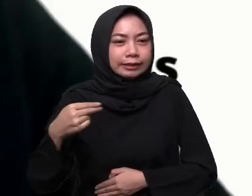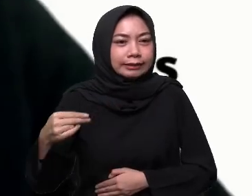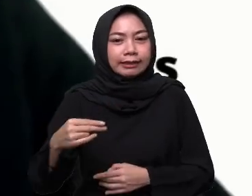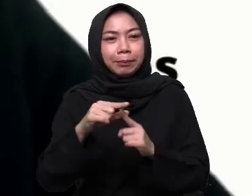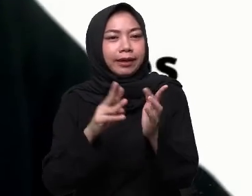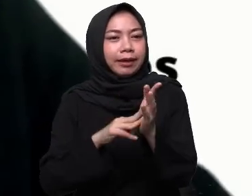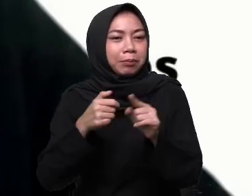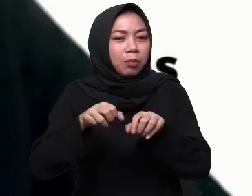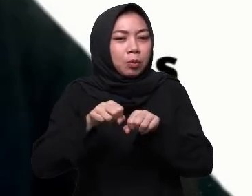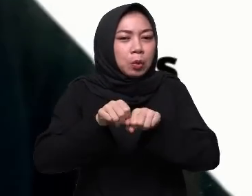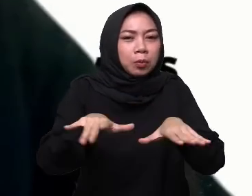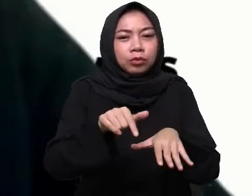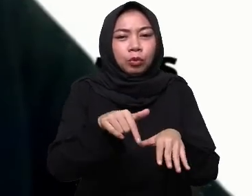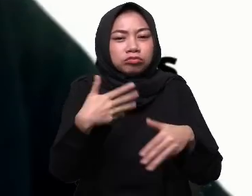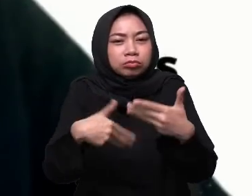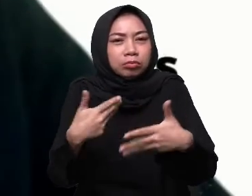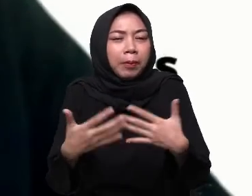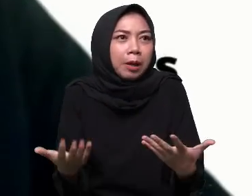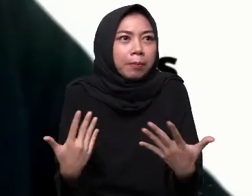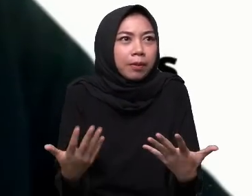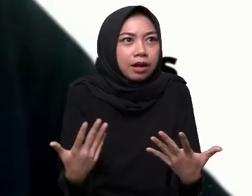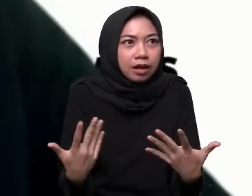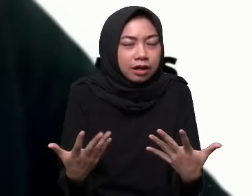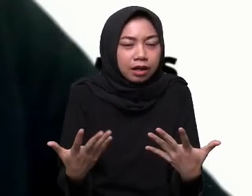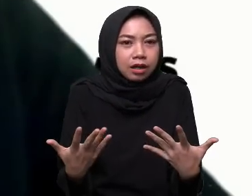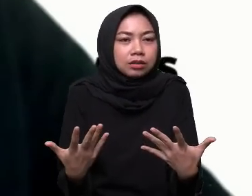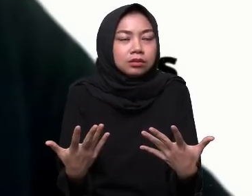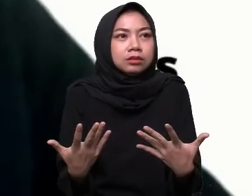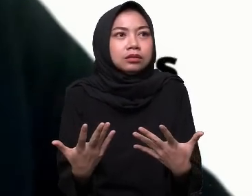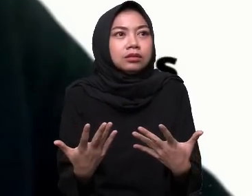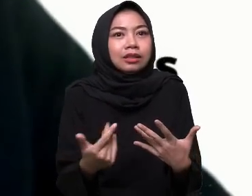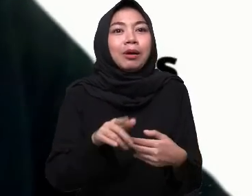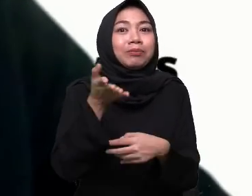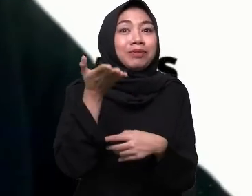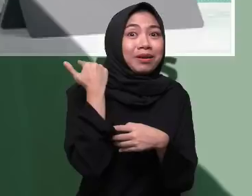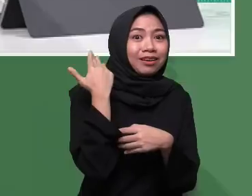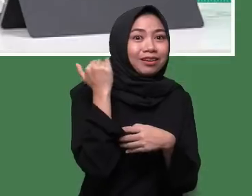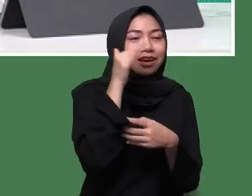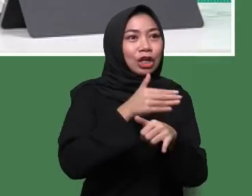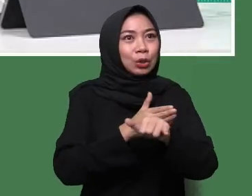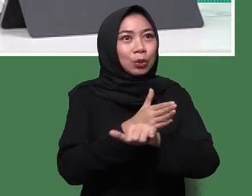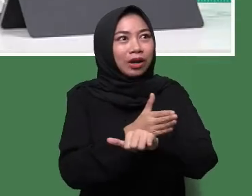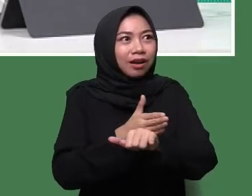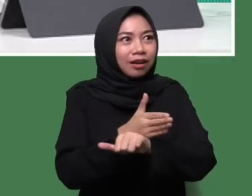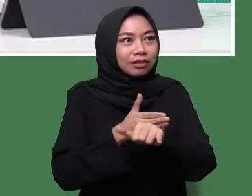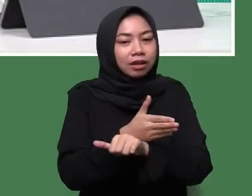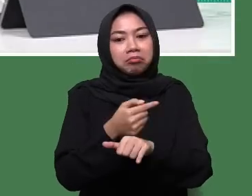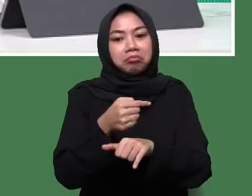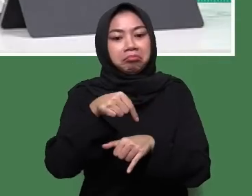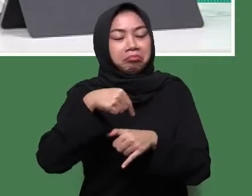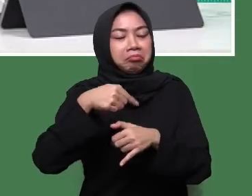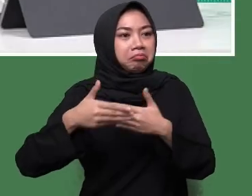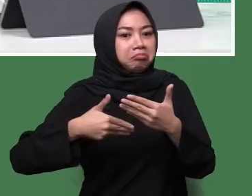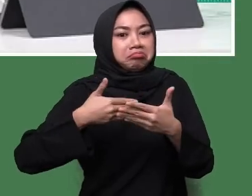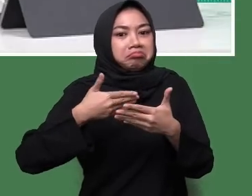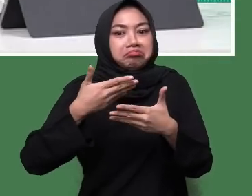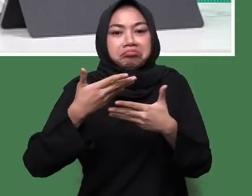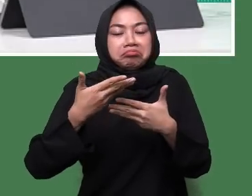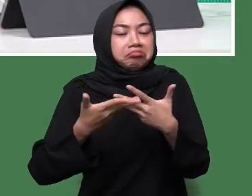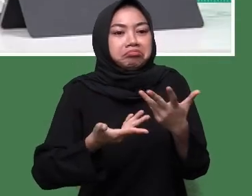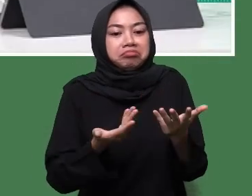how it impacted sales for the recent celebrations for Eid al-Adha. So without too much further ado,